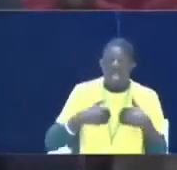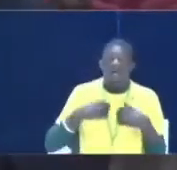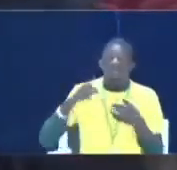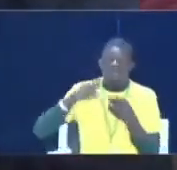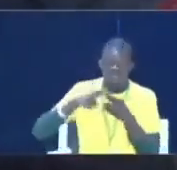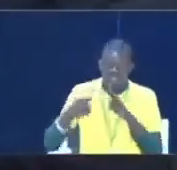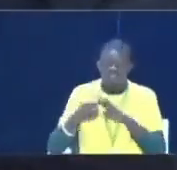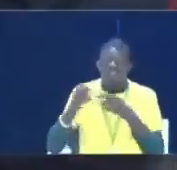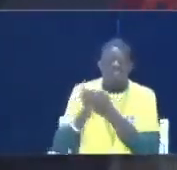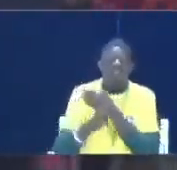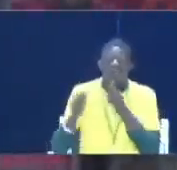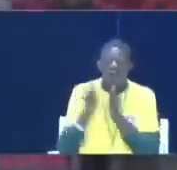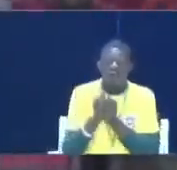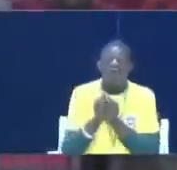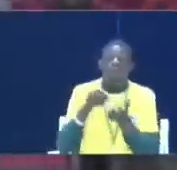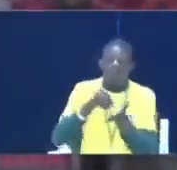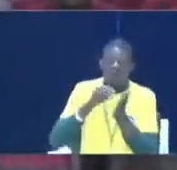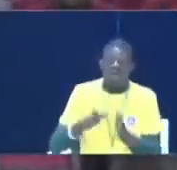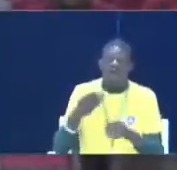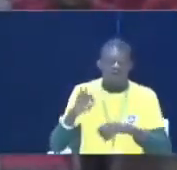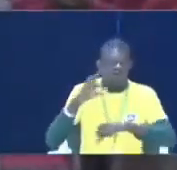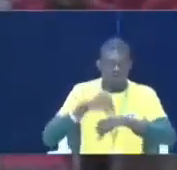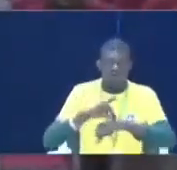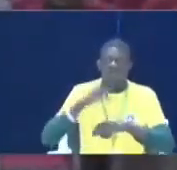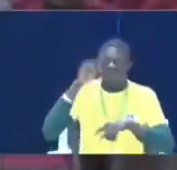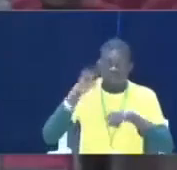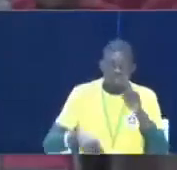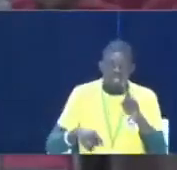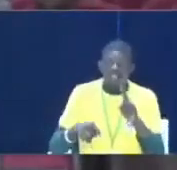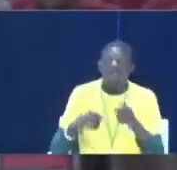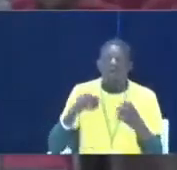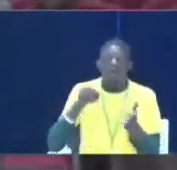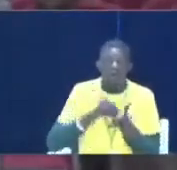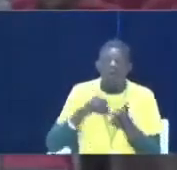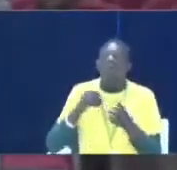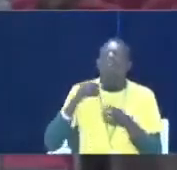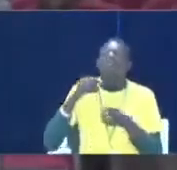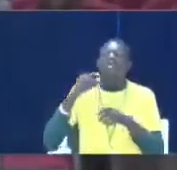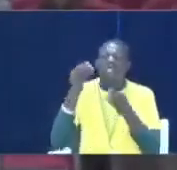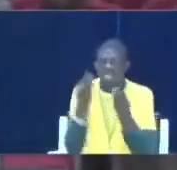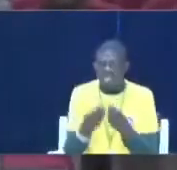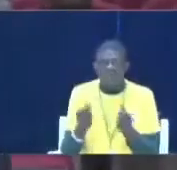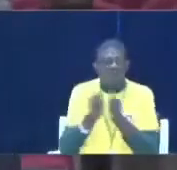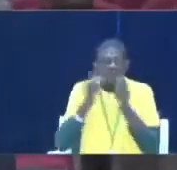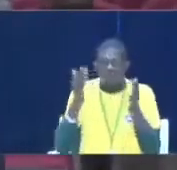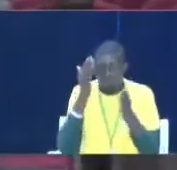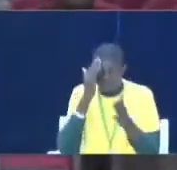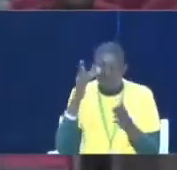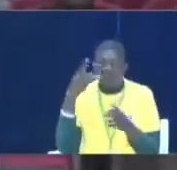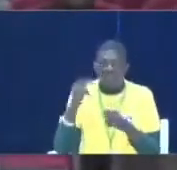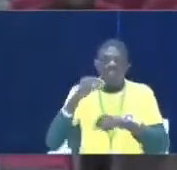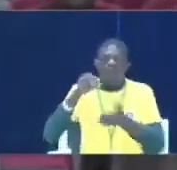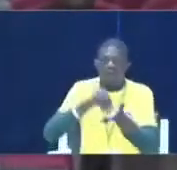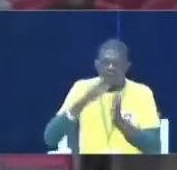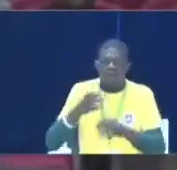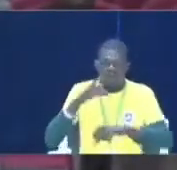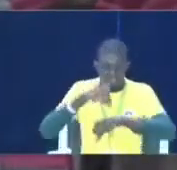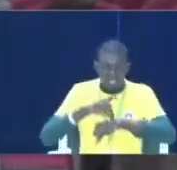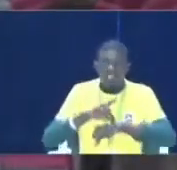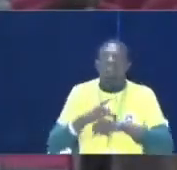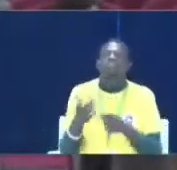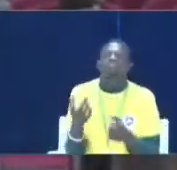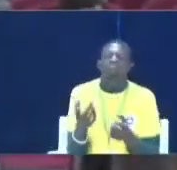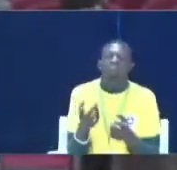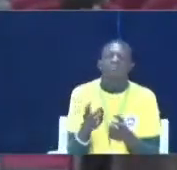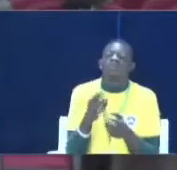of the land. You cannot own a land without meeting the owner of the land. You cannot enlarge in any sphere without meeting the one that has introduced that